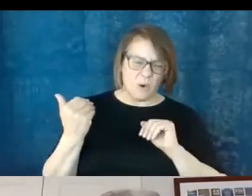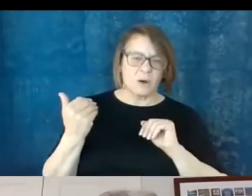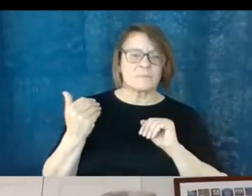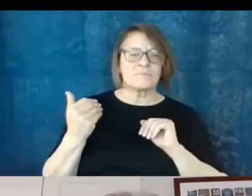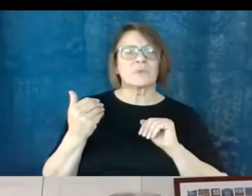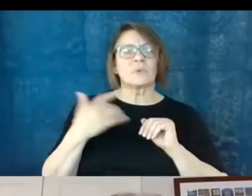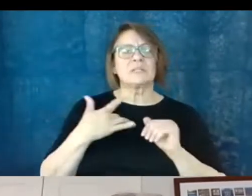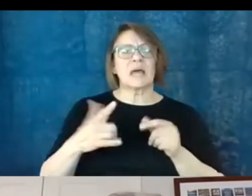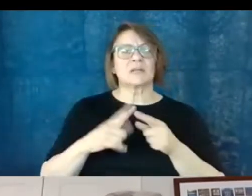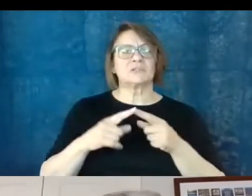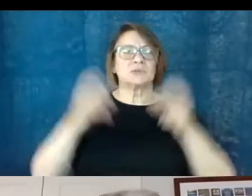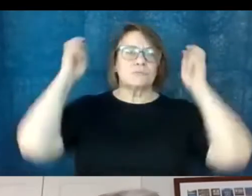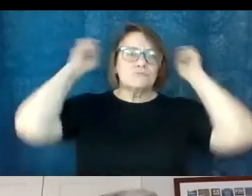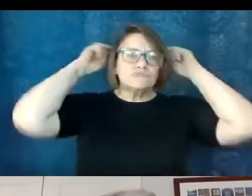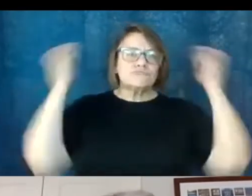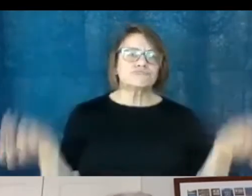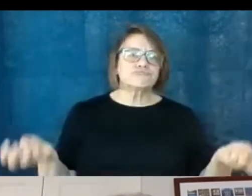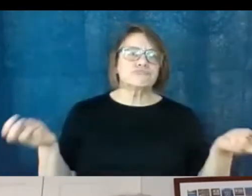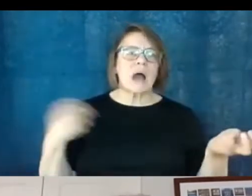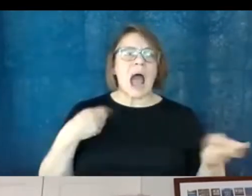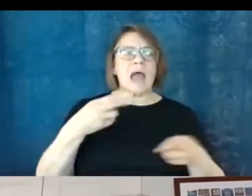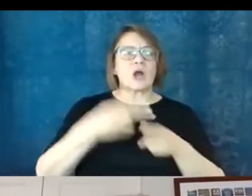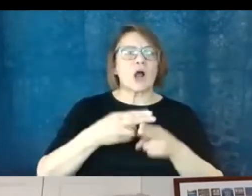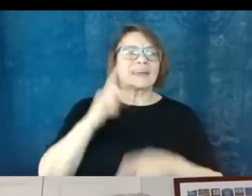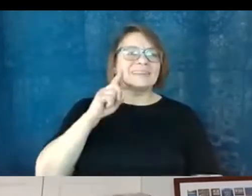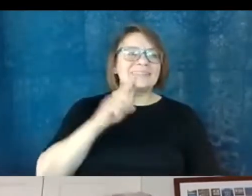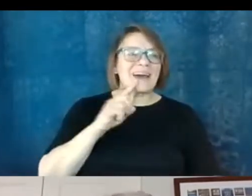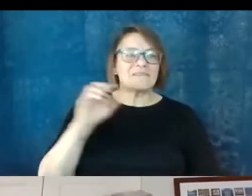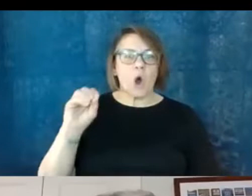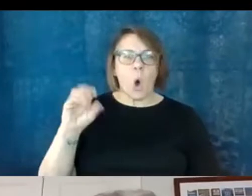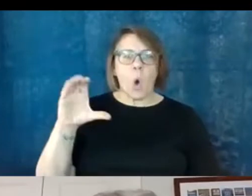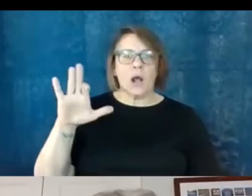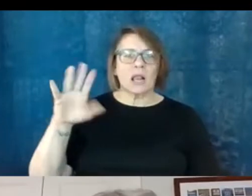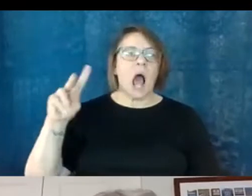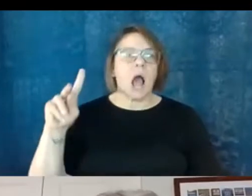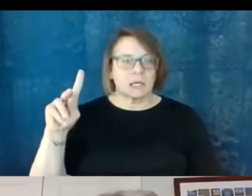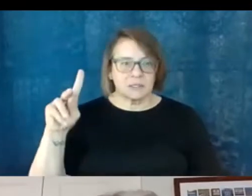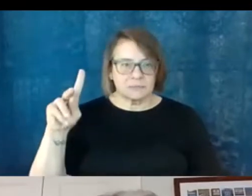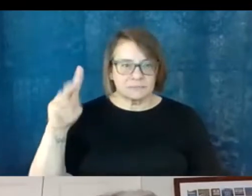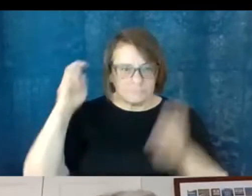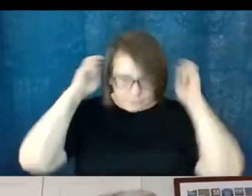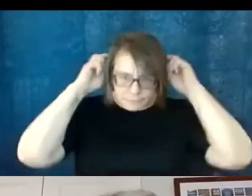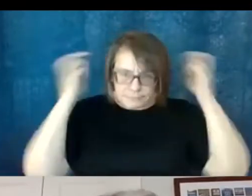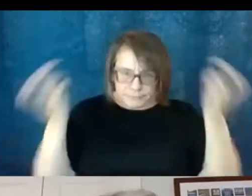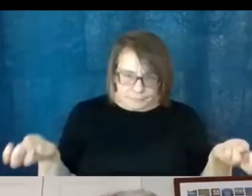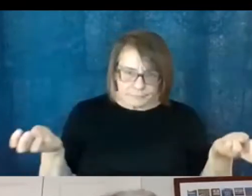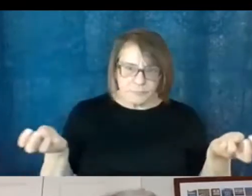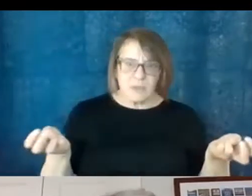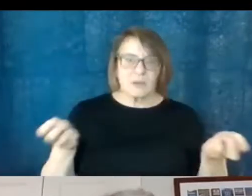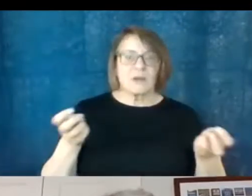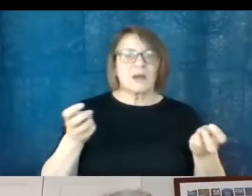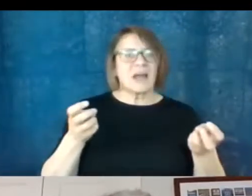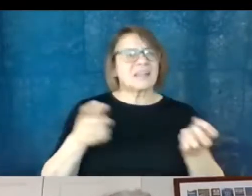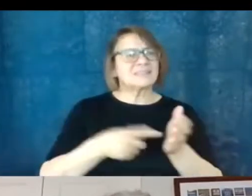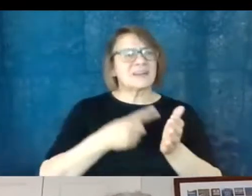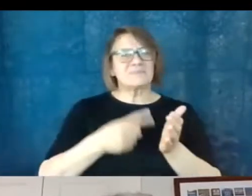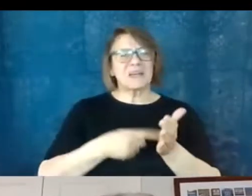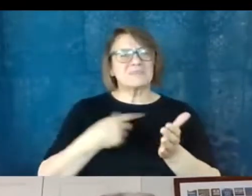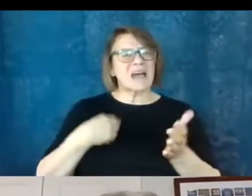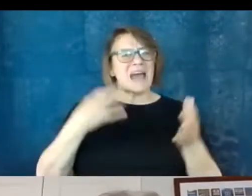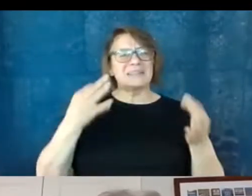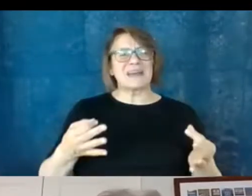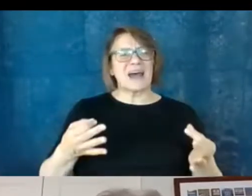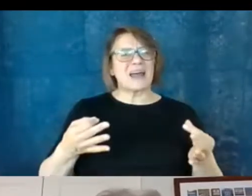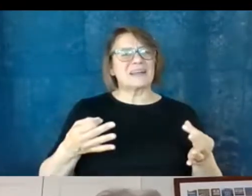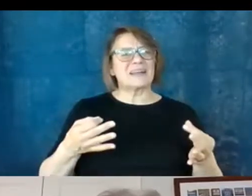go like ears off. I call it deaf o'clock. And I noticed that there were kind of lengthy times when I decided I just, you know,